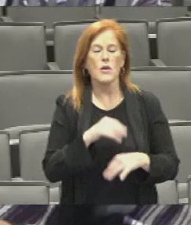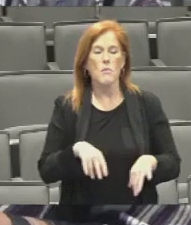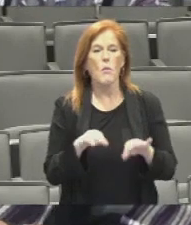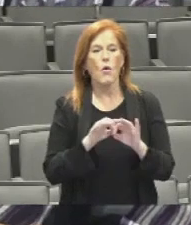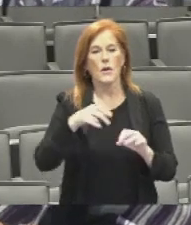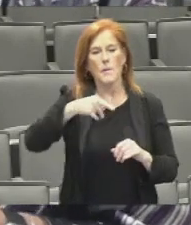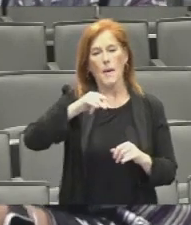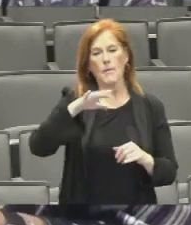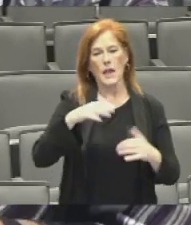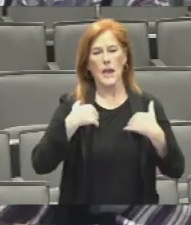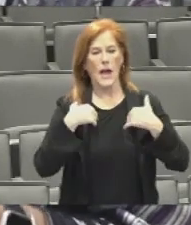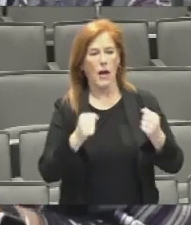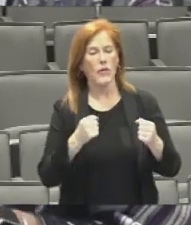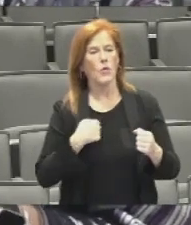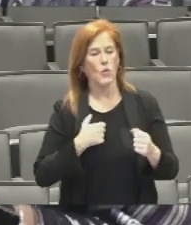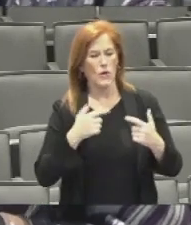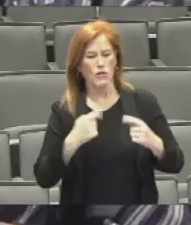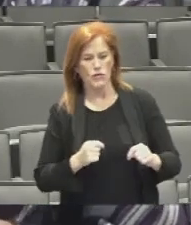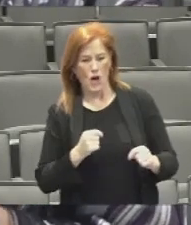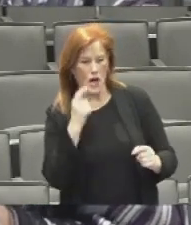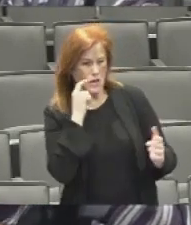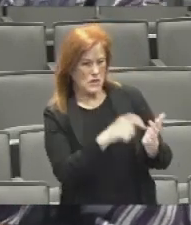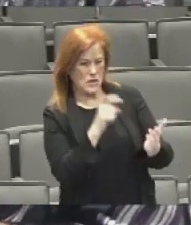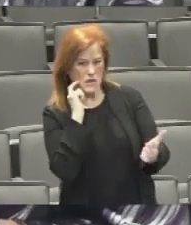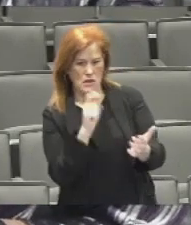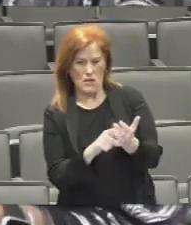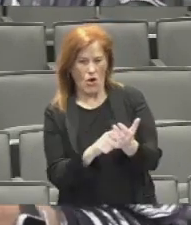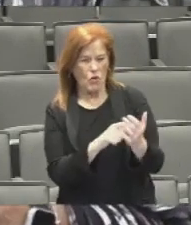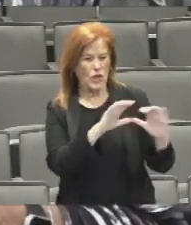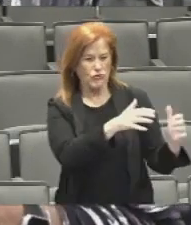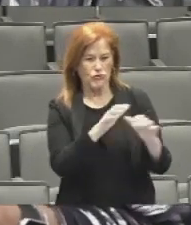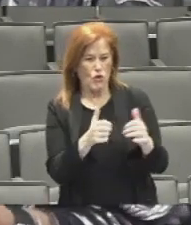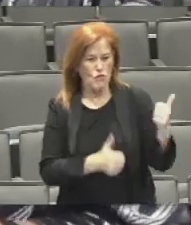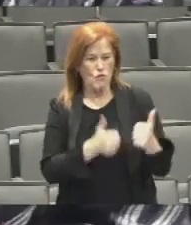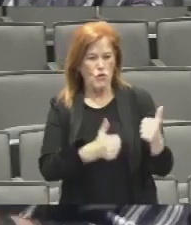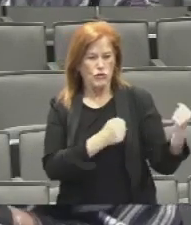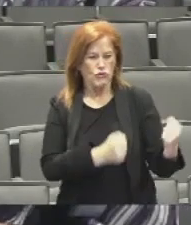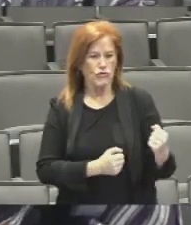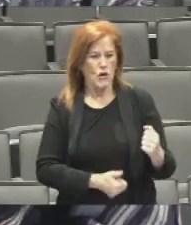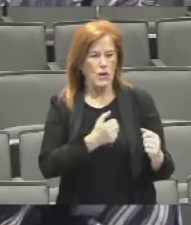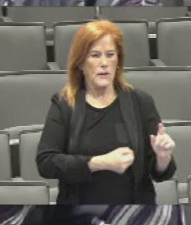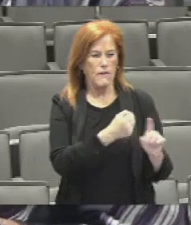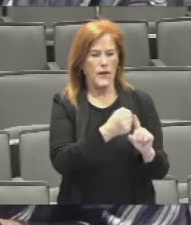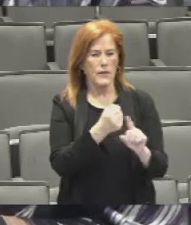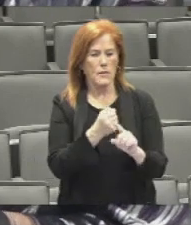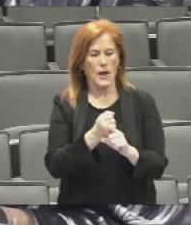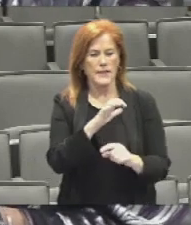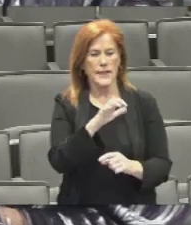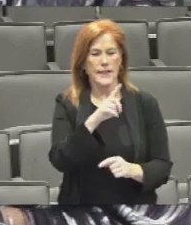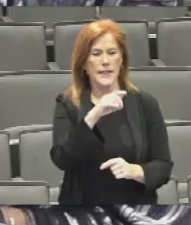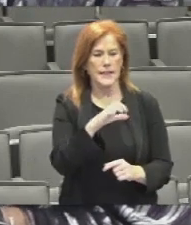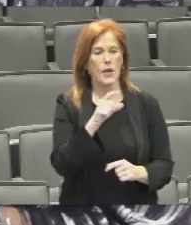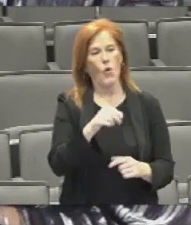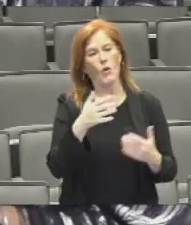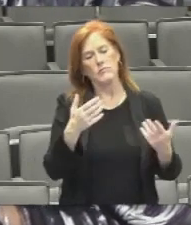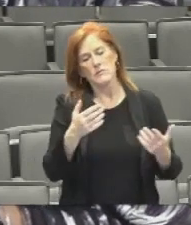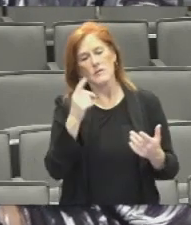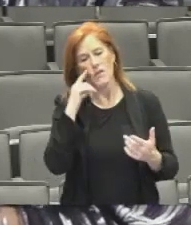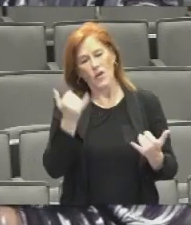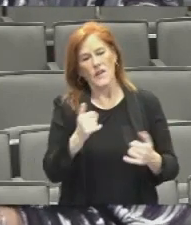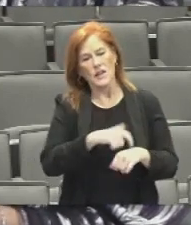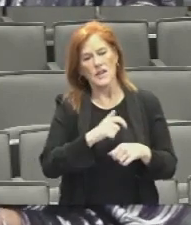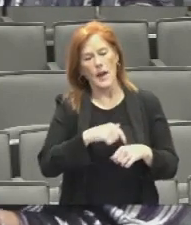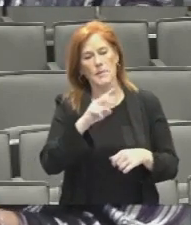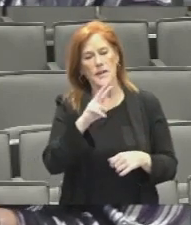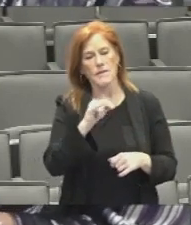we try to see who is most affected by a disease, or in this case, by this outbreak, by this